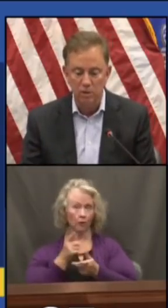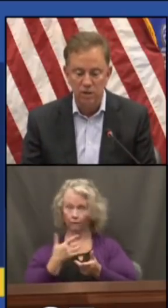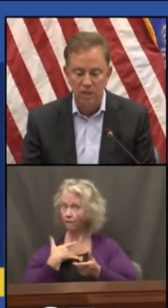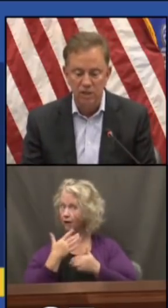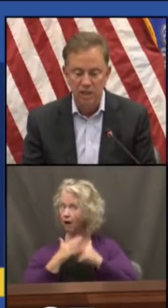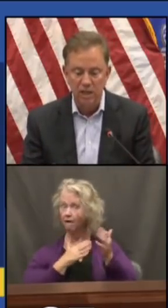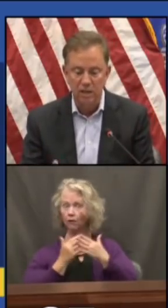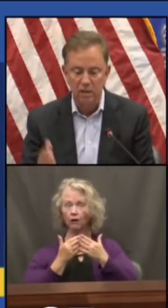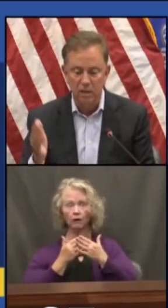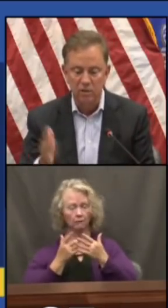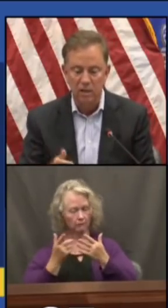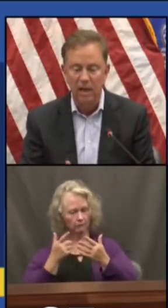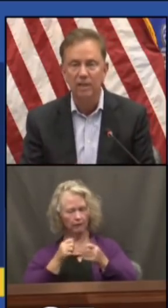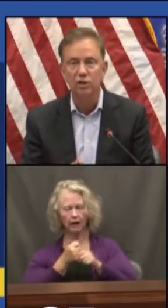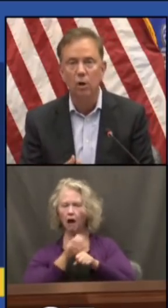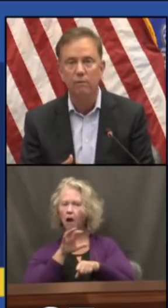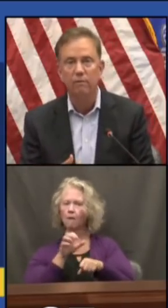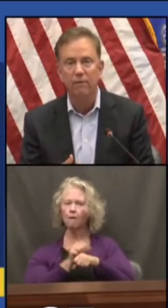Go to